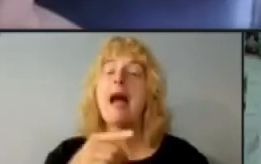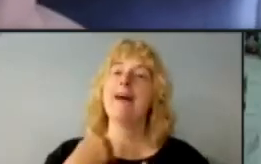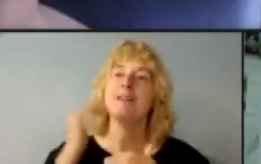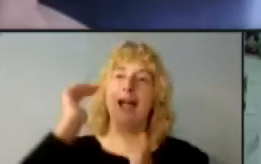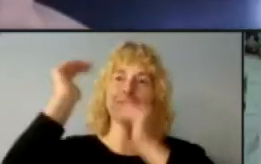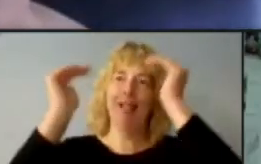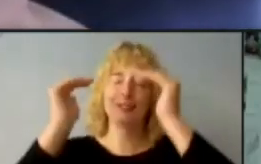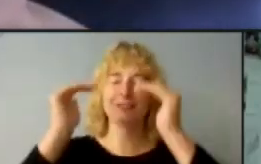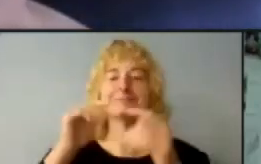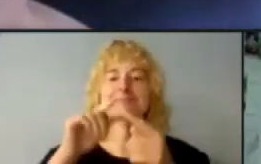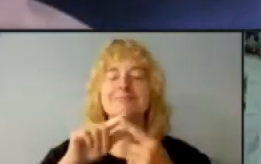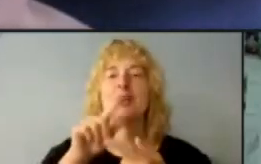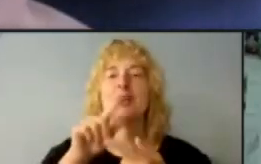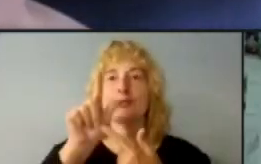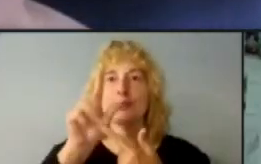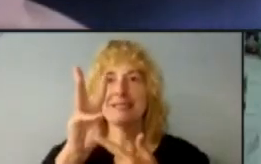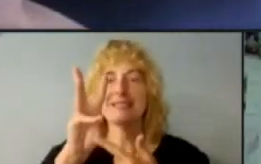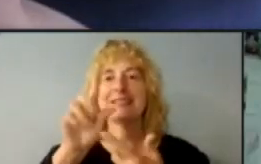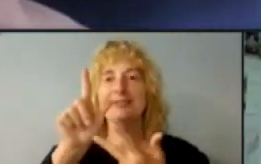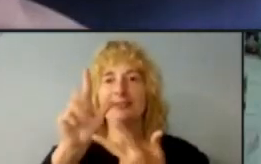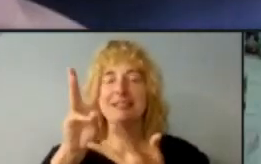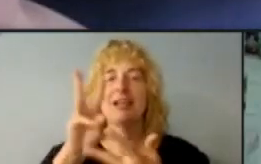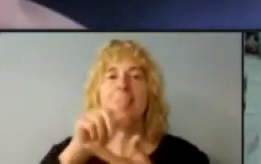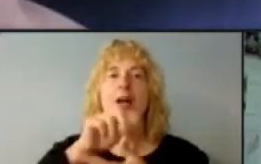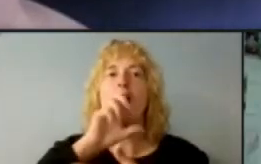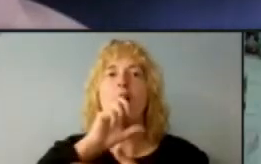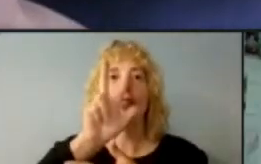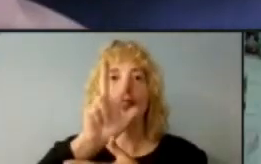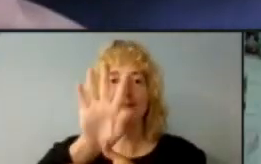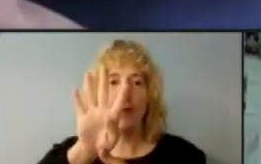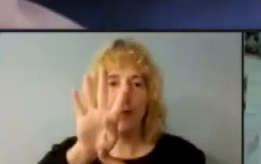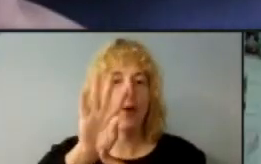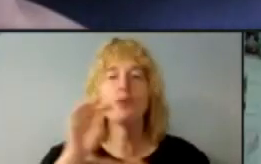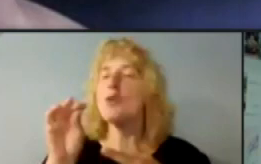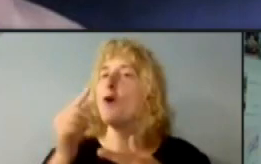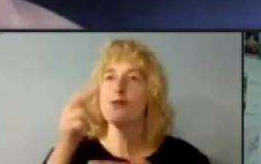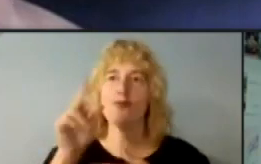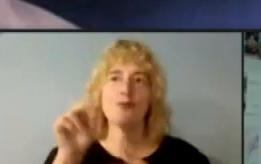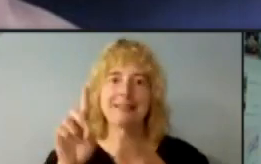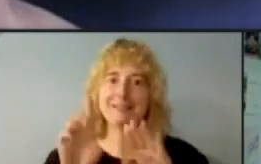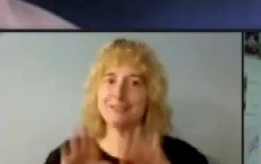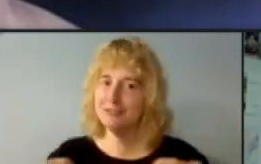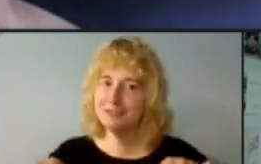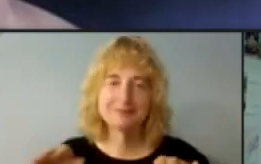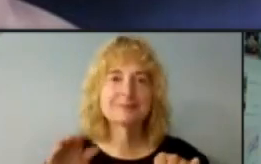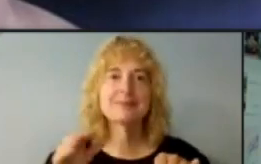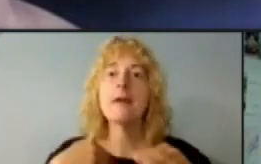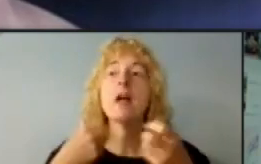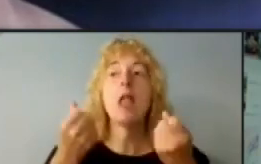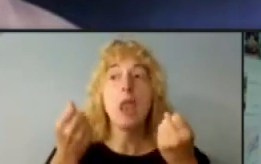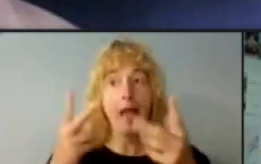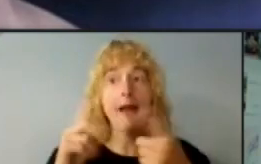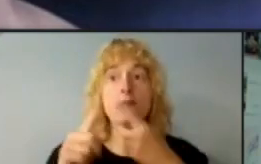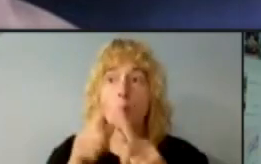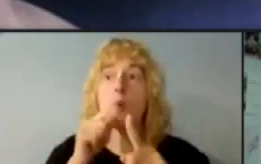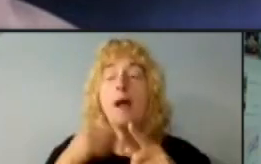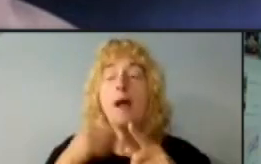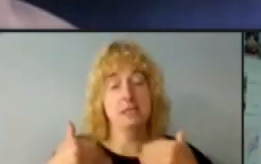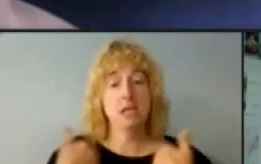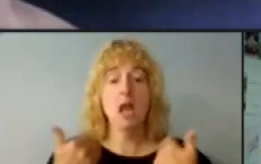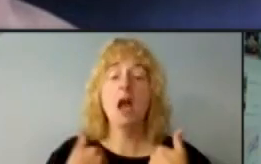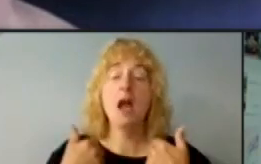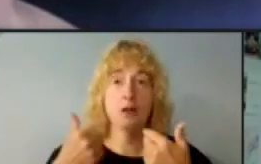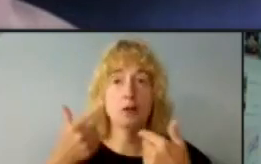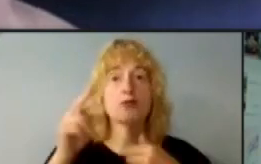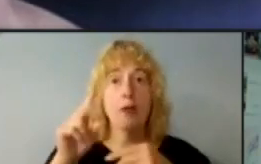26, 26, and 34, and no grandchildren. I have lots of friends with young children. I am telling them that if they can manage to